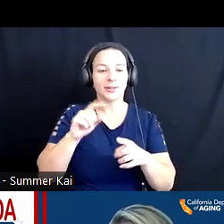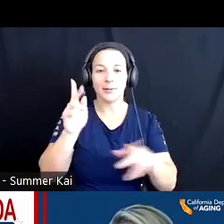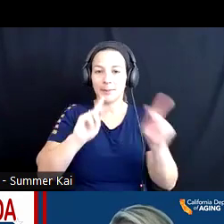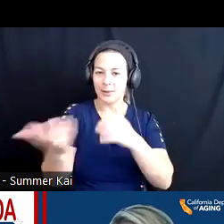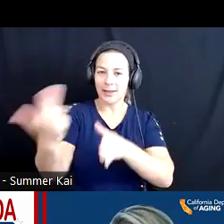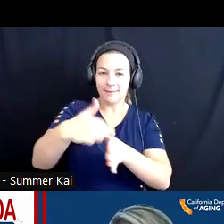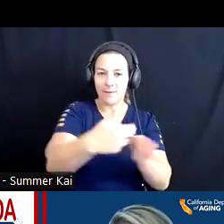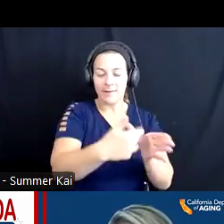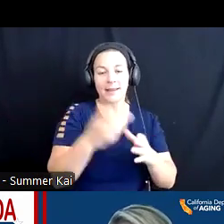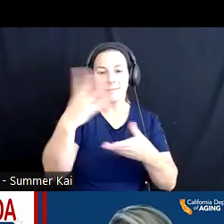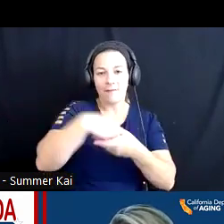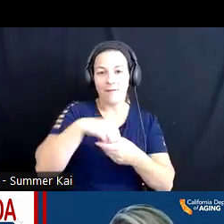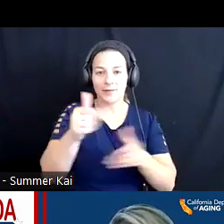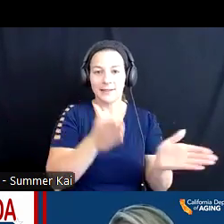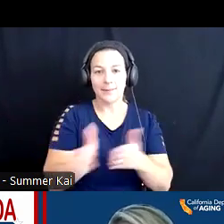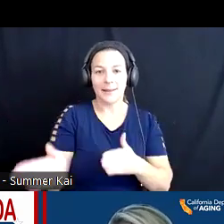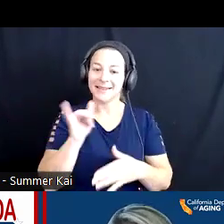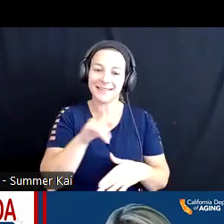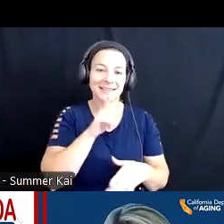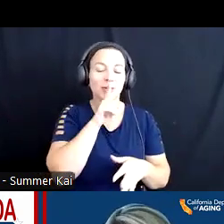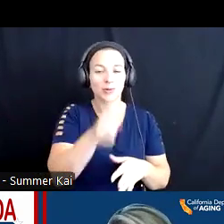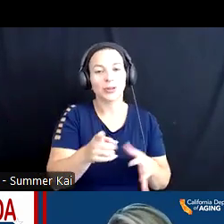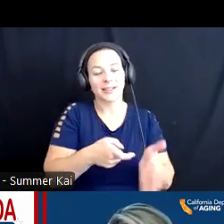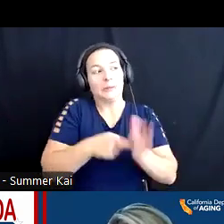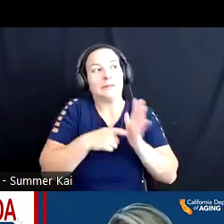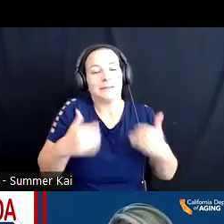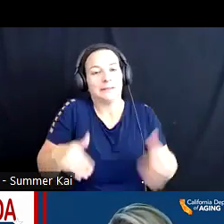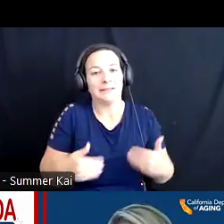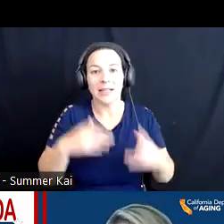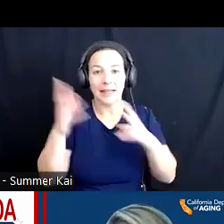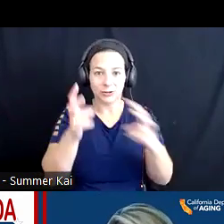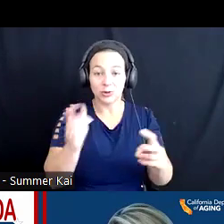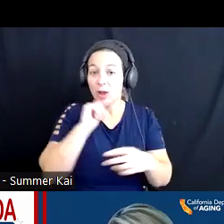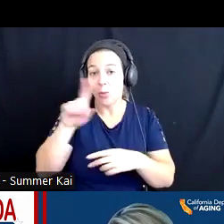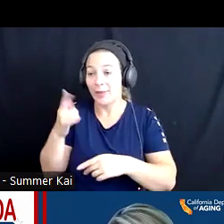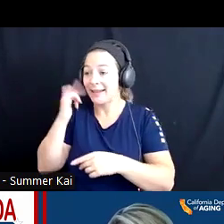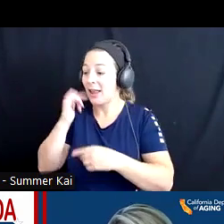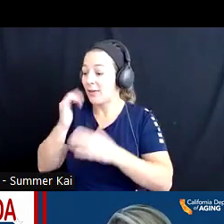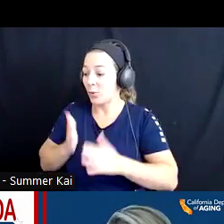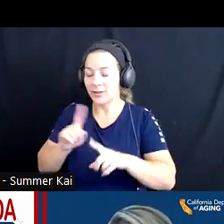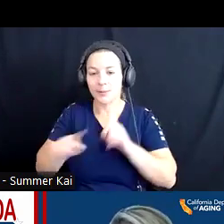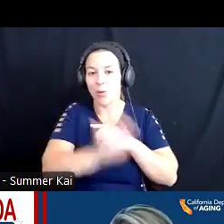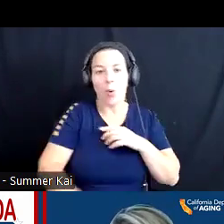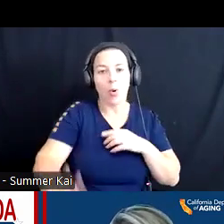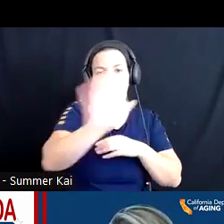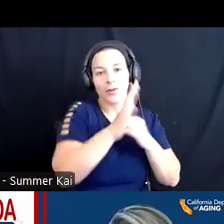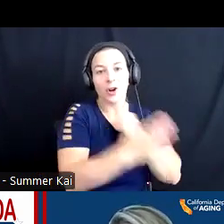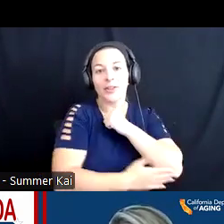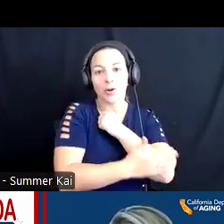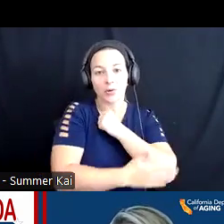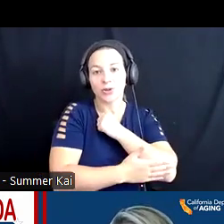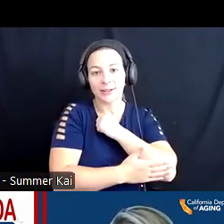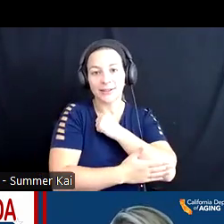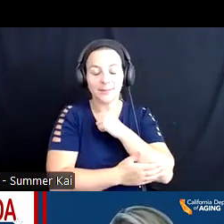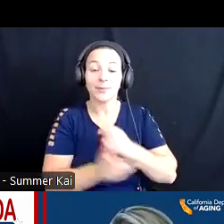is a really, really critical issue, not only to Californians, but to people across the country. It is causing people who